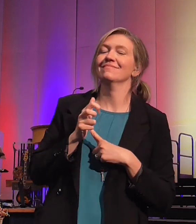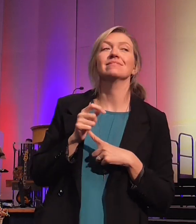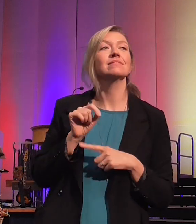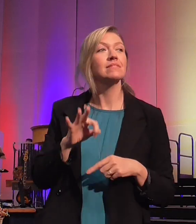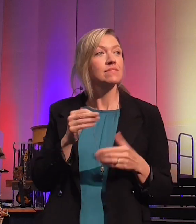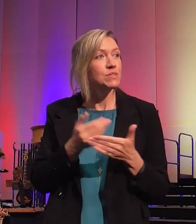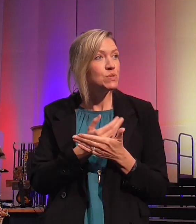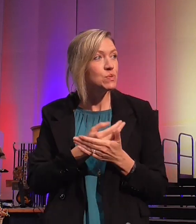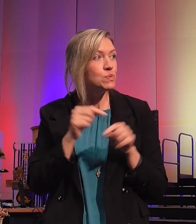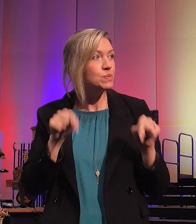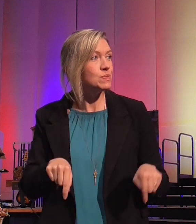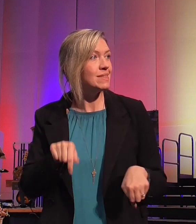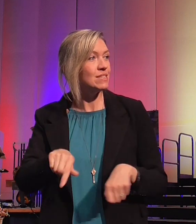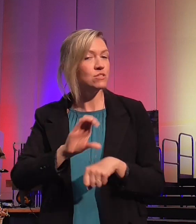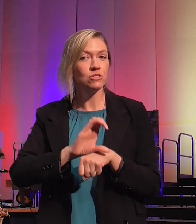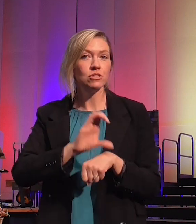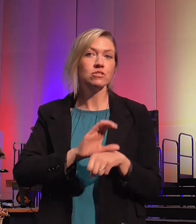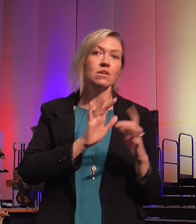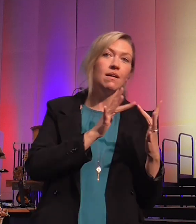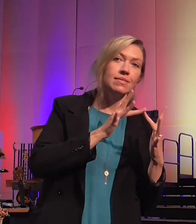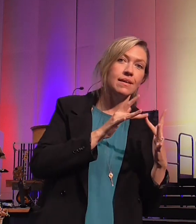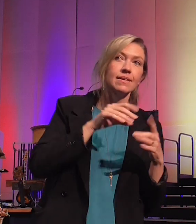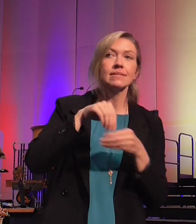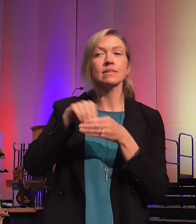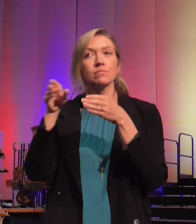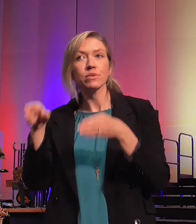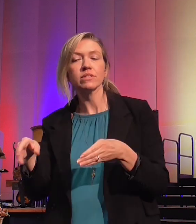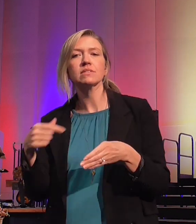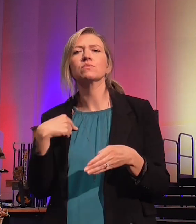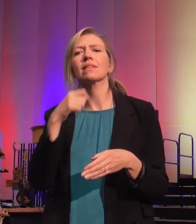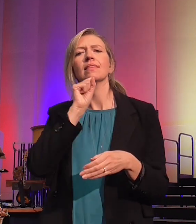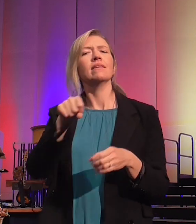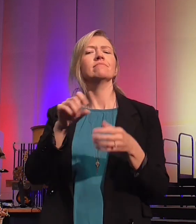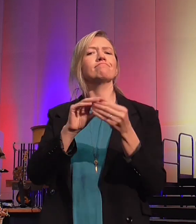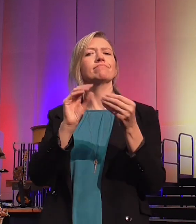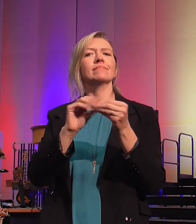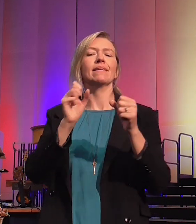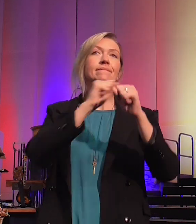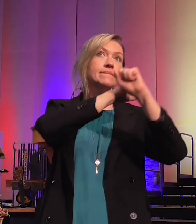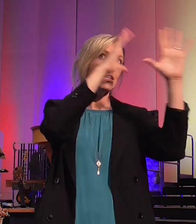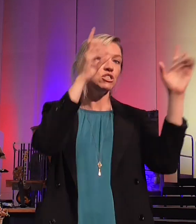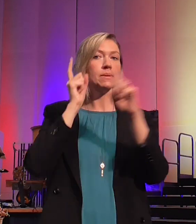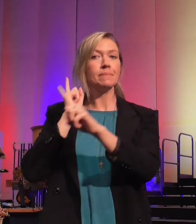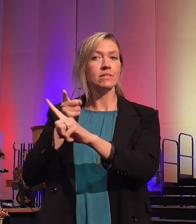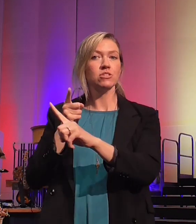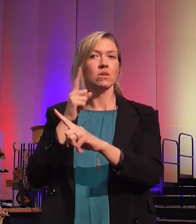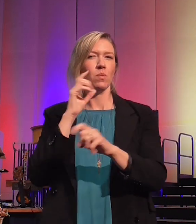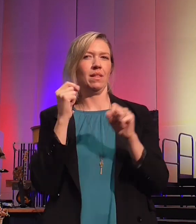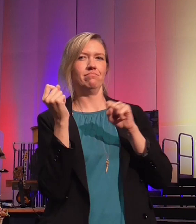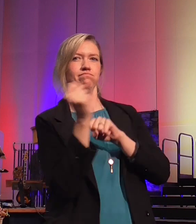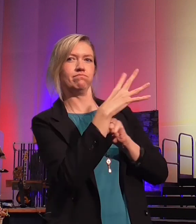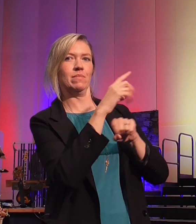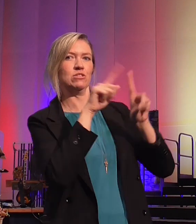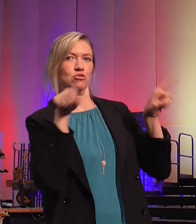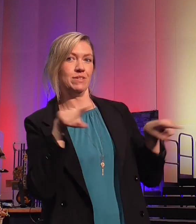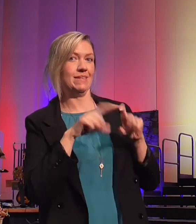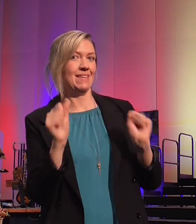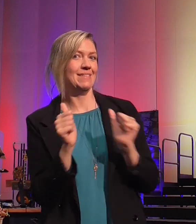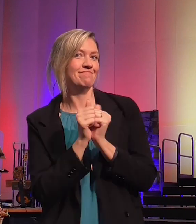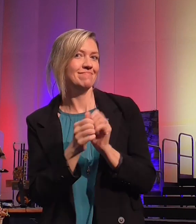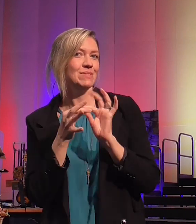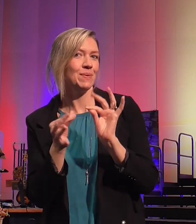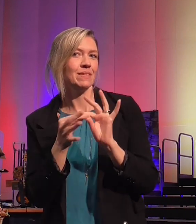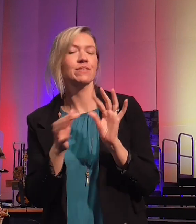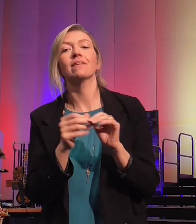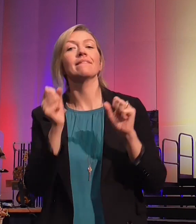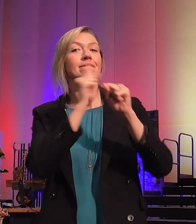If you're new to Mile High Church, online or in person here today, we love to recite our vision and mission. They're coming up on the screens if you want to say them along with me. They go